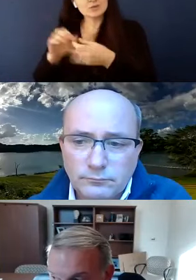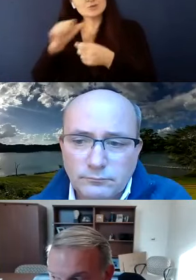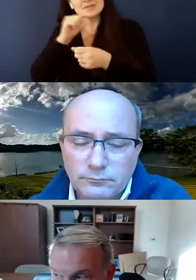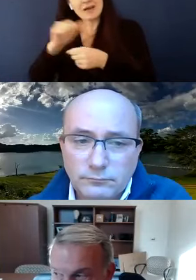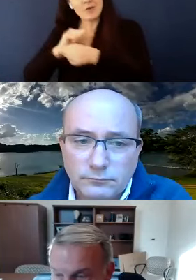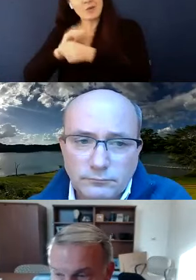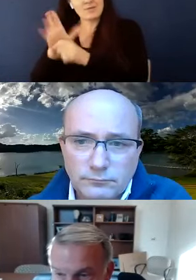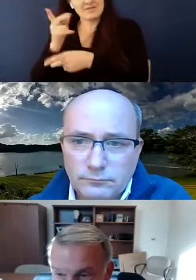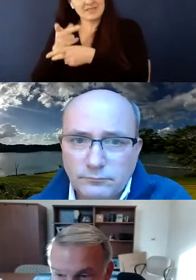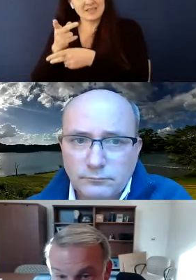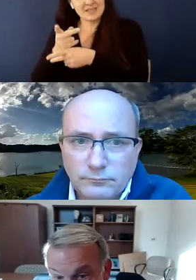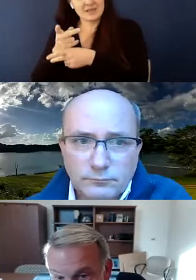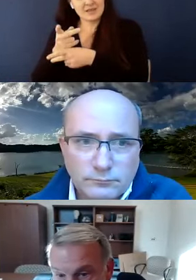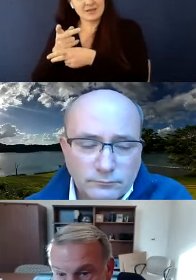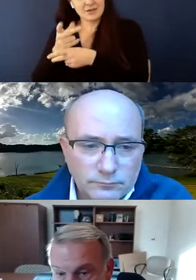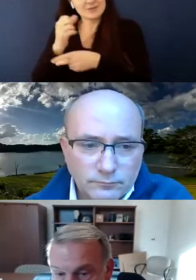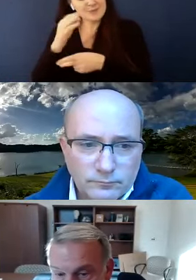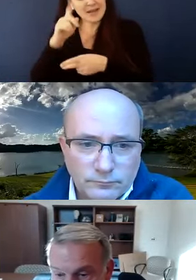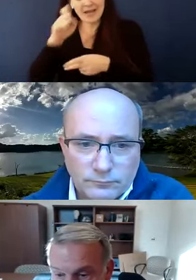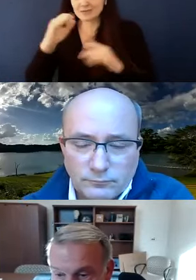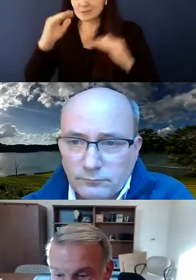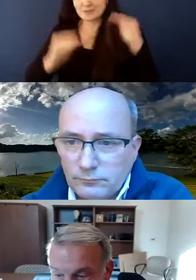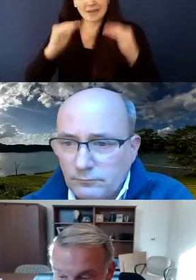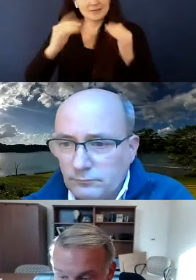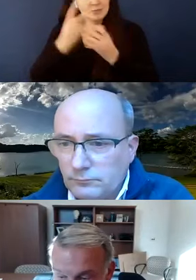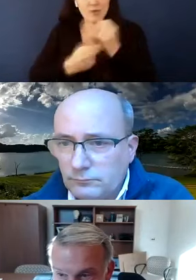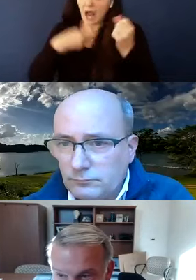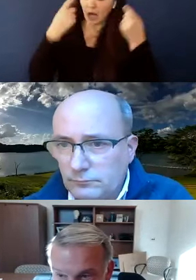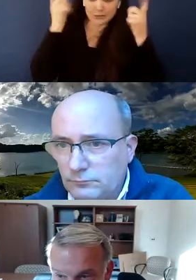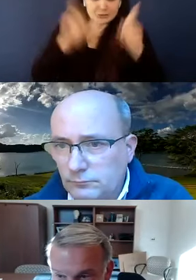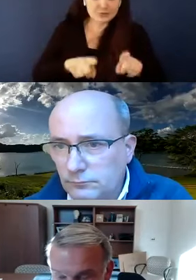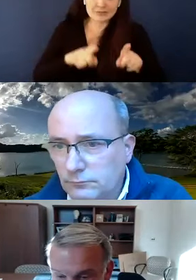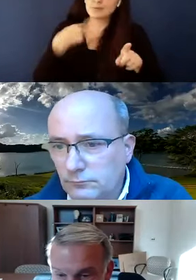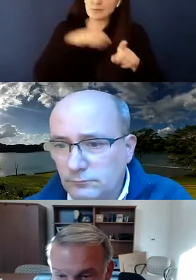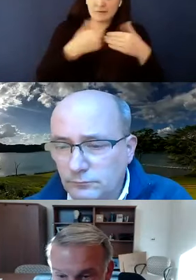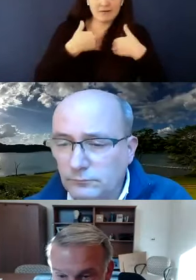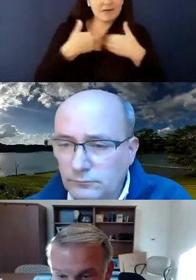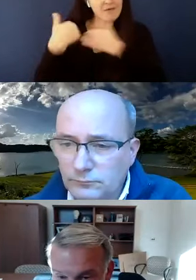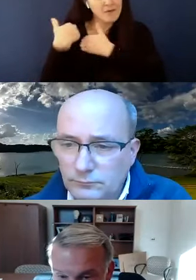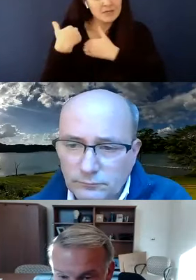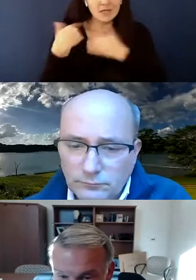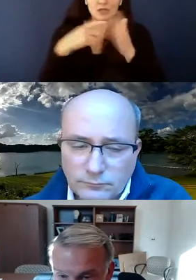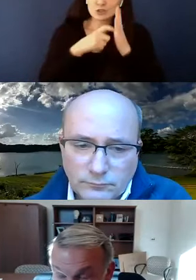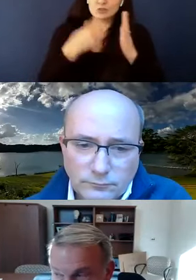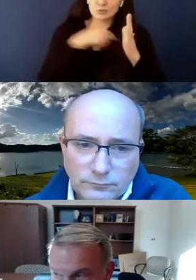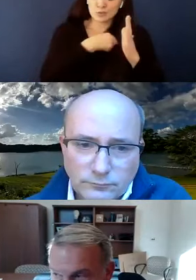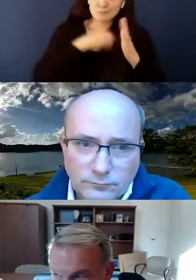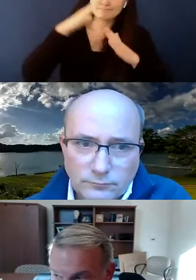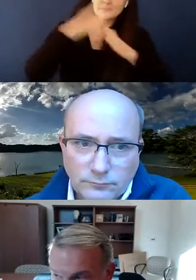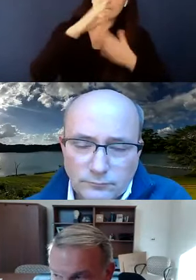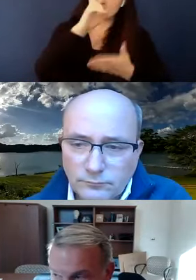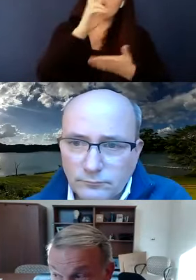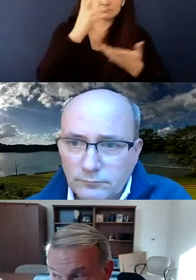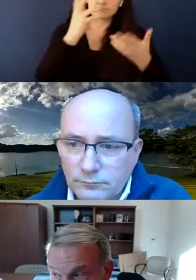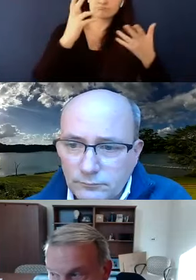so we have to balance both. And I agree we have an obligation as a state institution to meet this